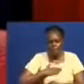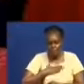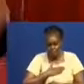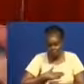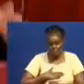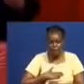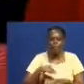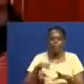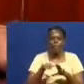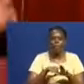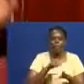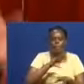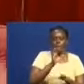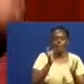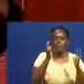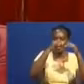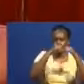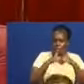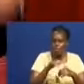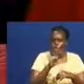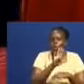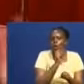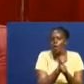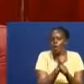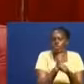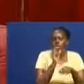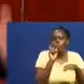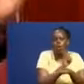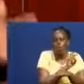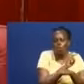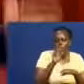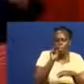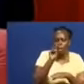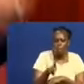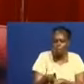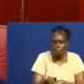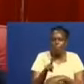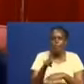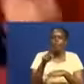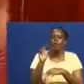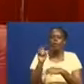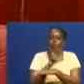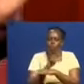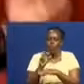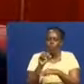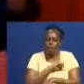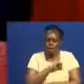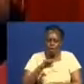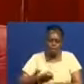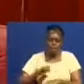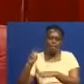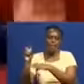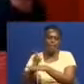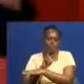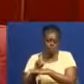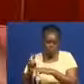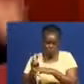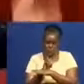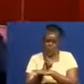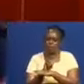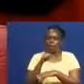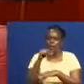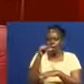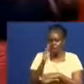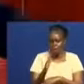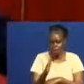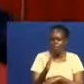please, members of the county assembly, your job is to oversight, the MP's job is to oversight, and the senator's job is to oversight. Let